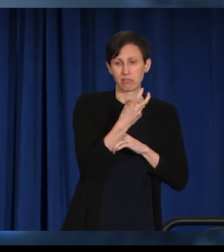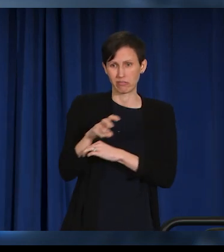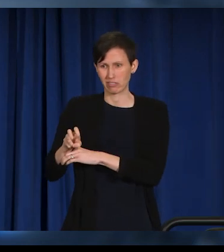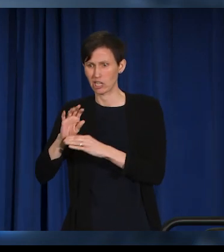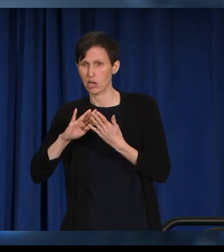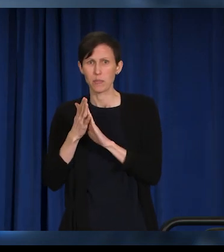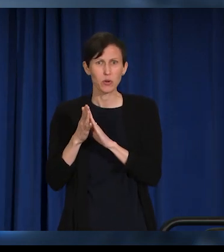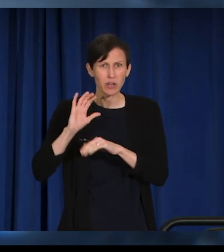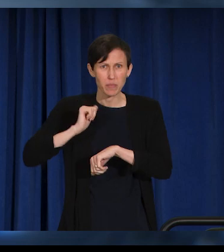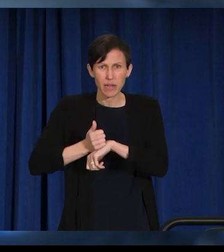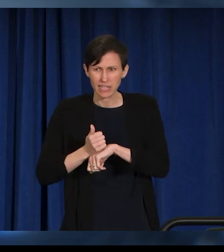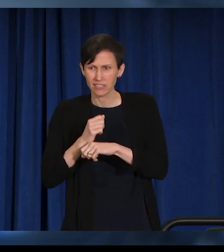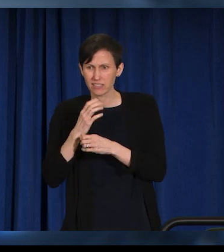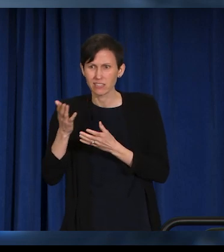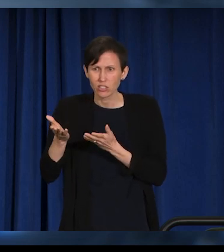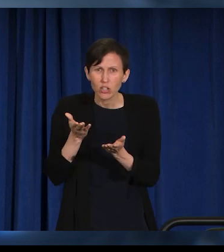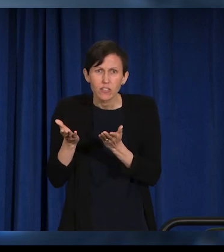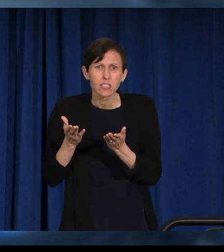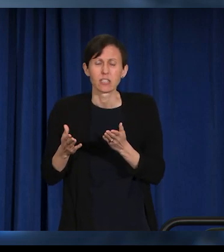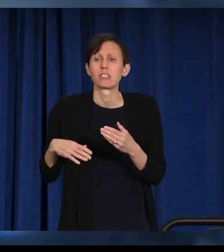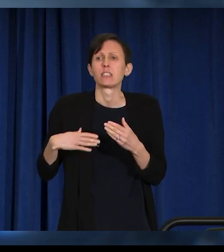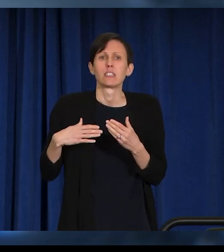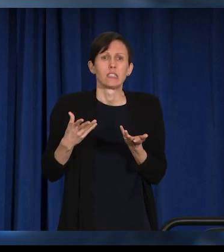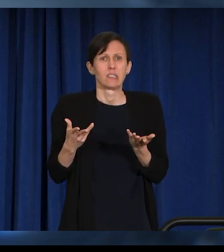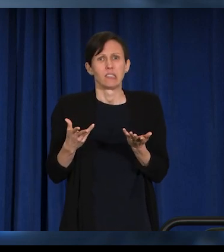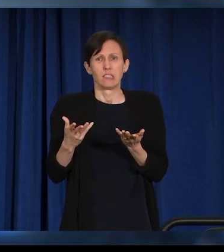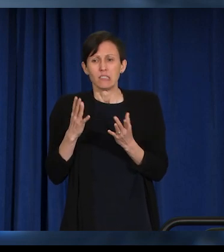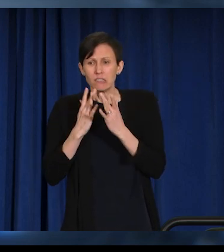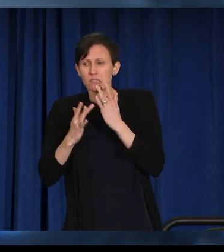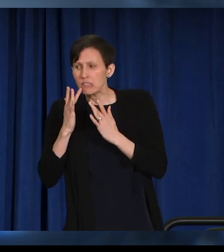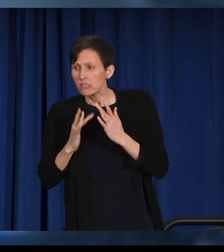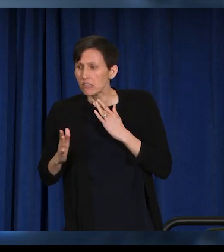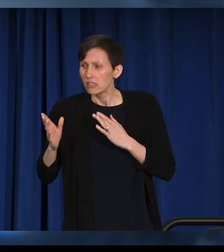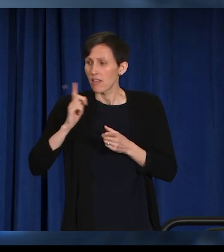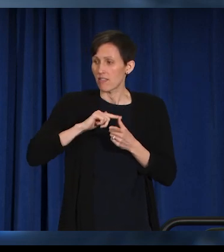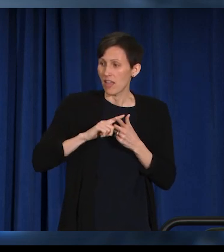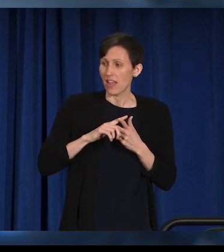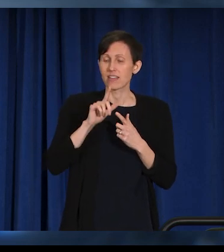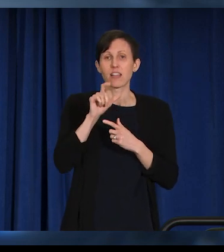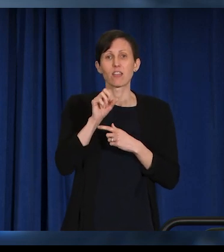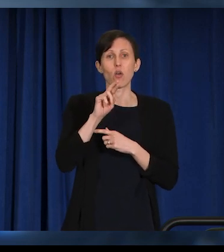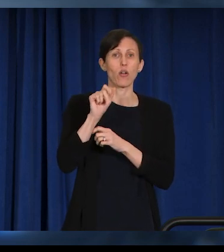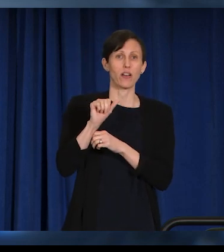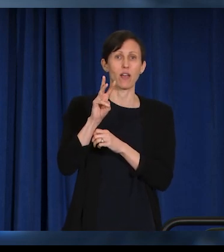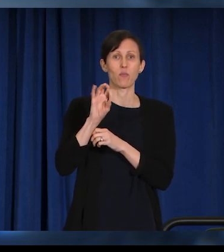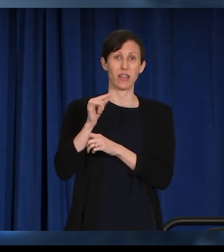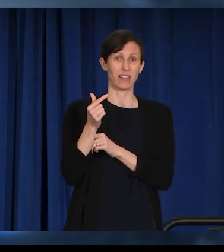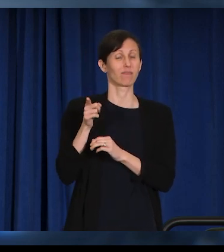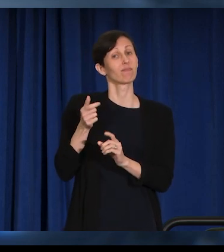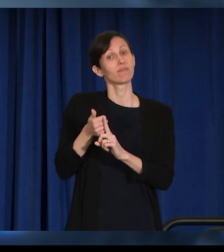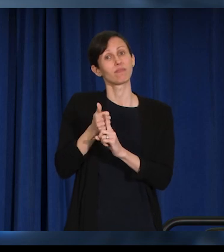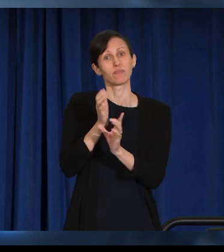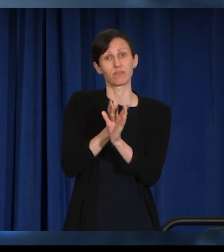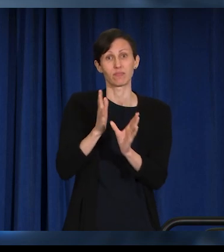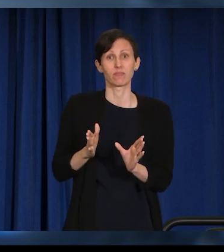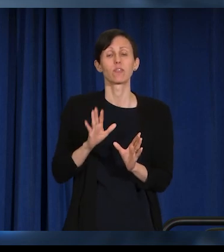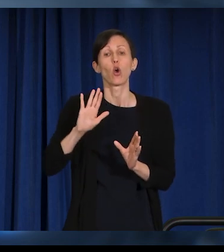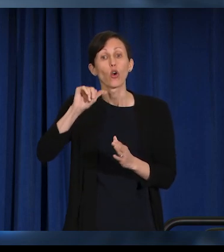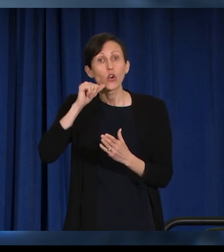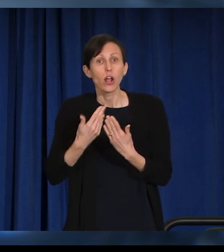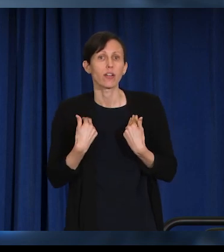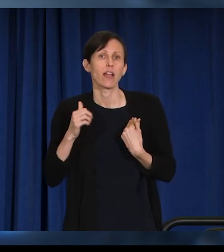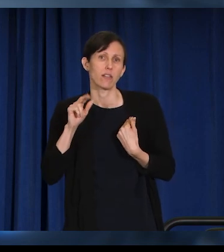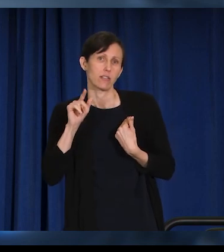shifts in the framing of autism. And then enter Lorna Wing. Lorna was a psychiatrist and parent of a daughter with